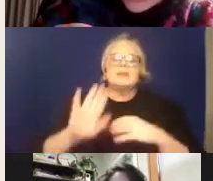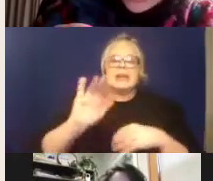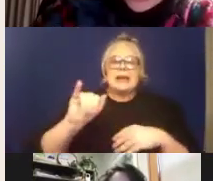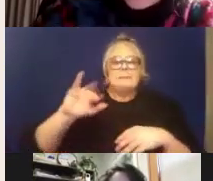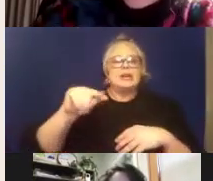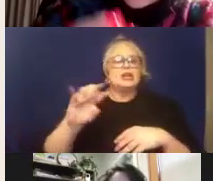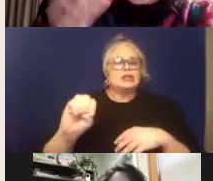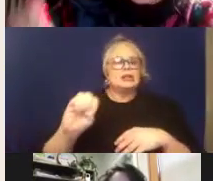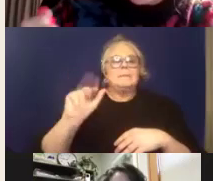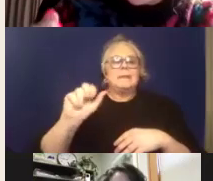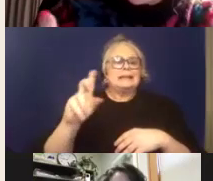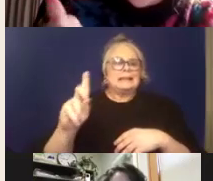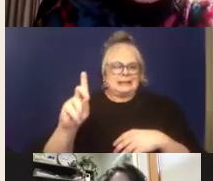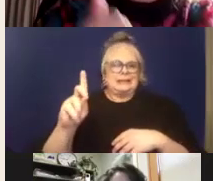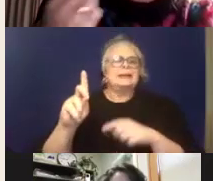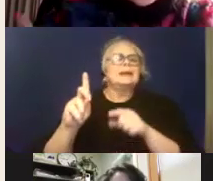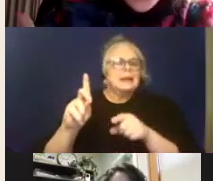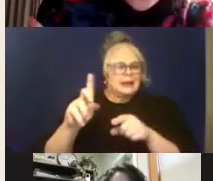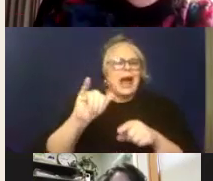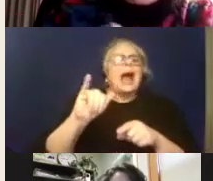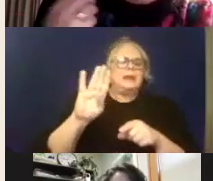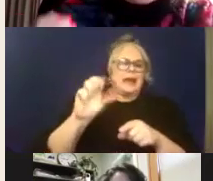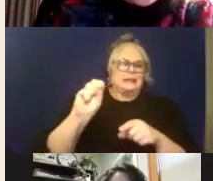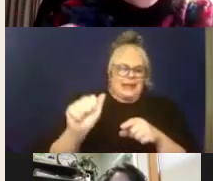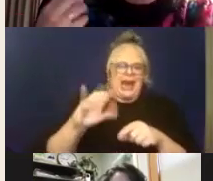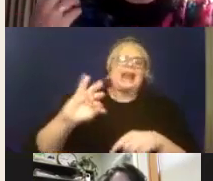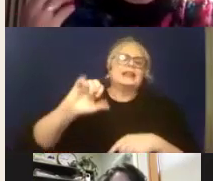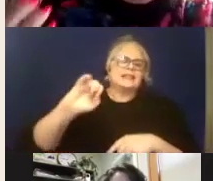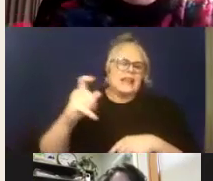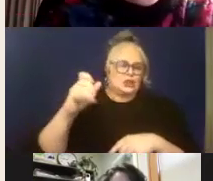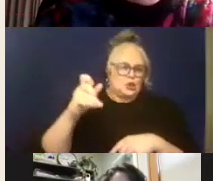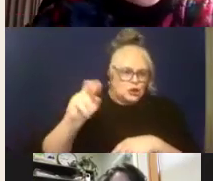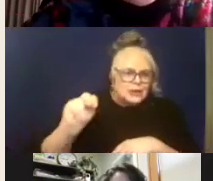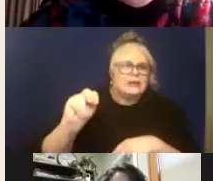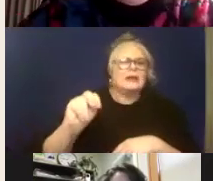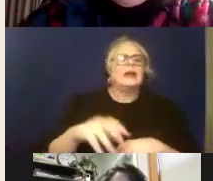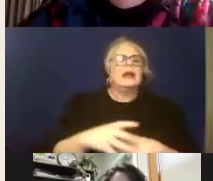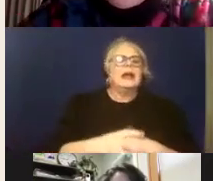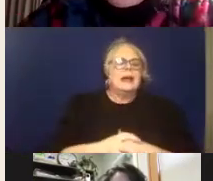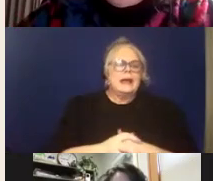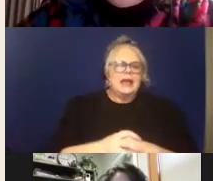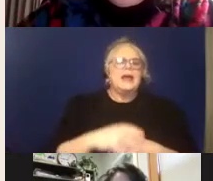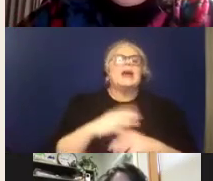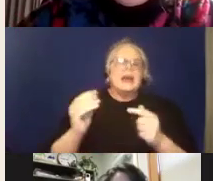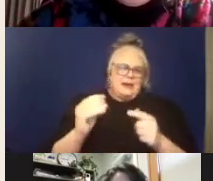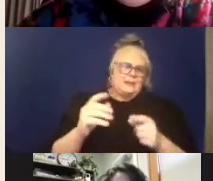media literacy, and then we're going to start talking about survivor advocacy, content removal, and suicide prevention.